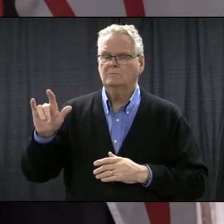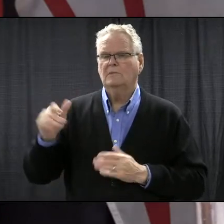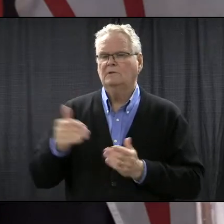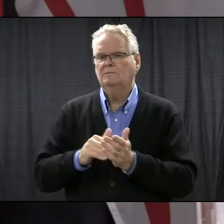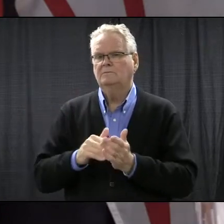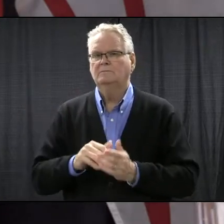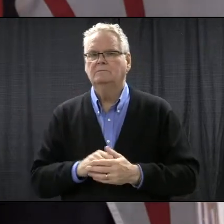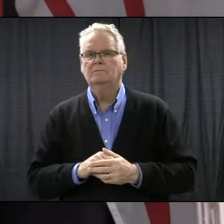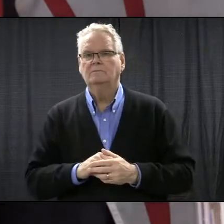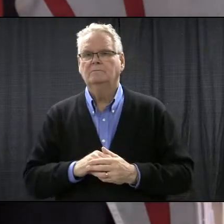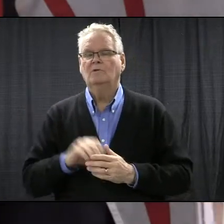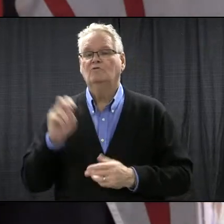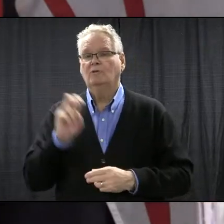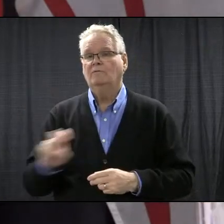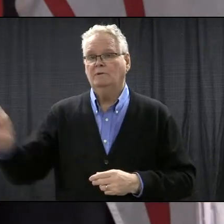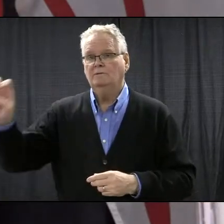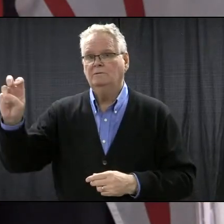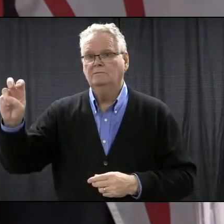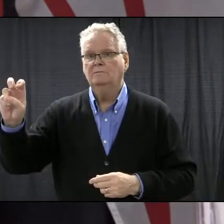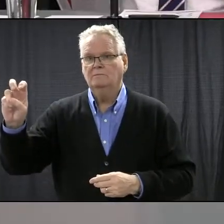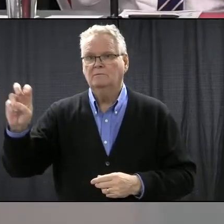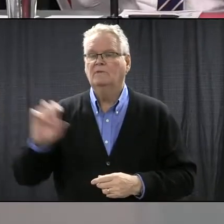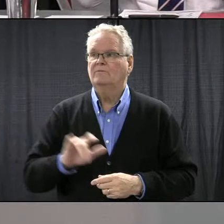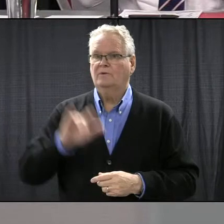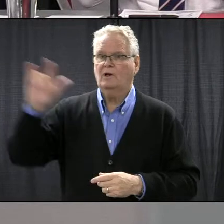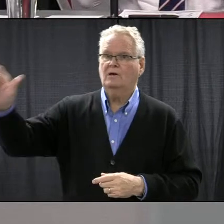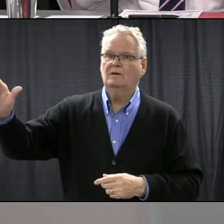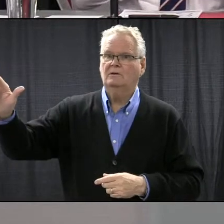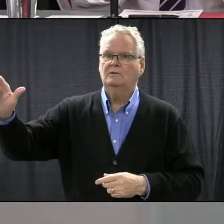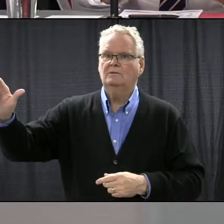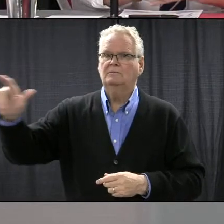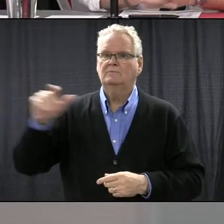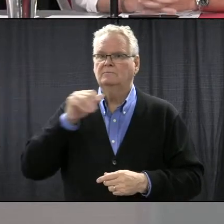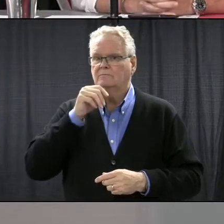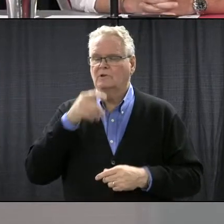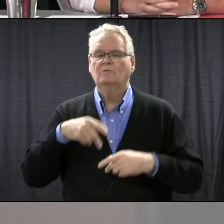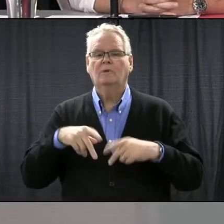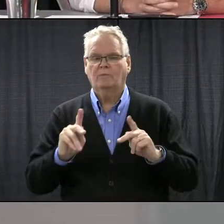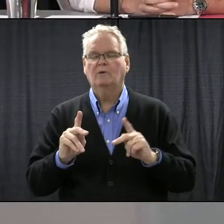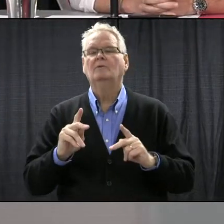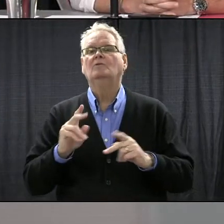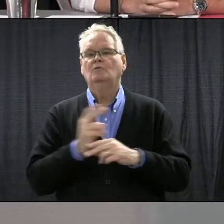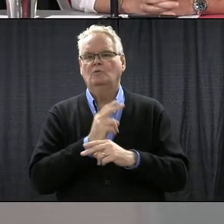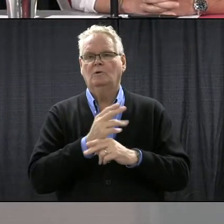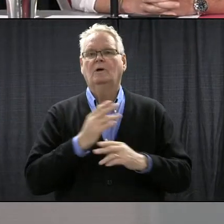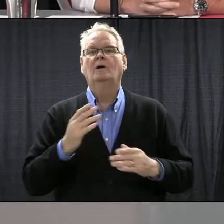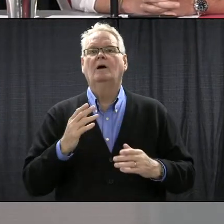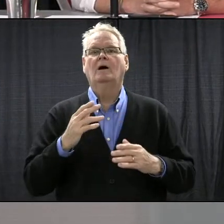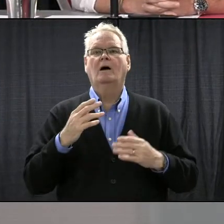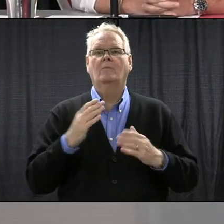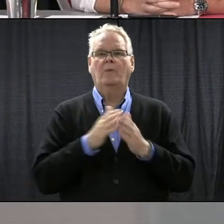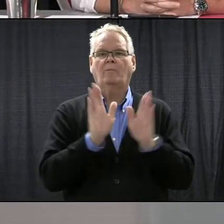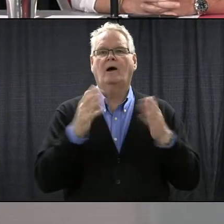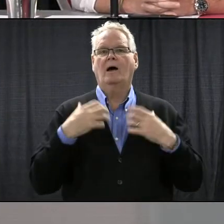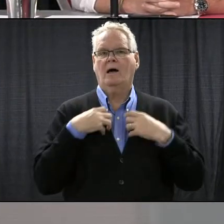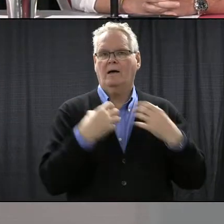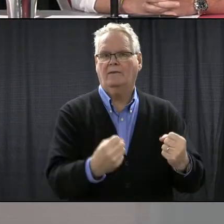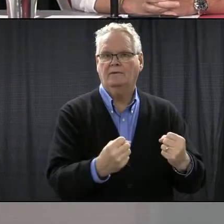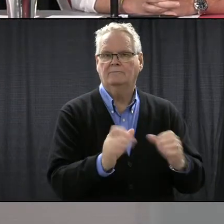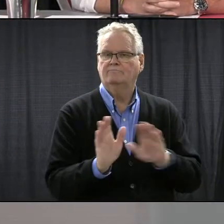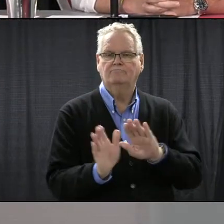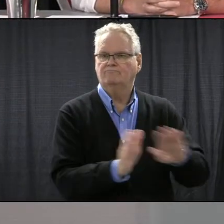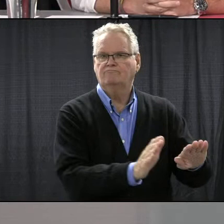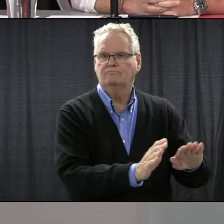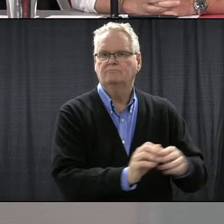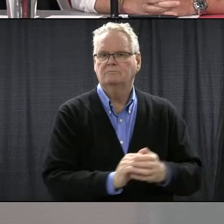and screening purposes, correct? Yes, that's correct. And just touching on the international travelers, does that apply for international rotational workers